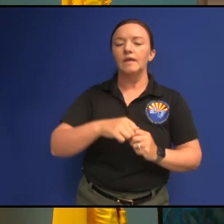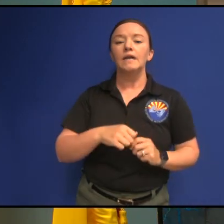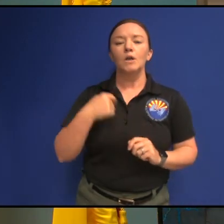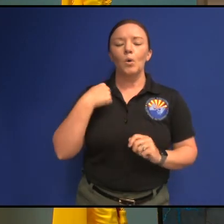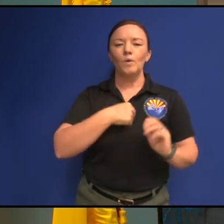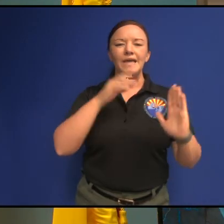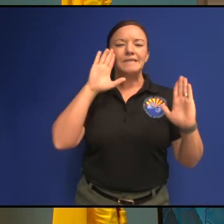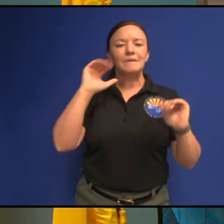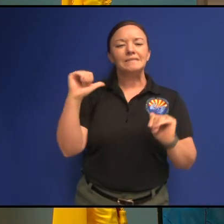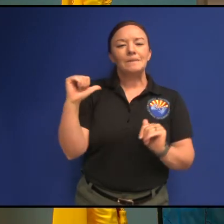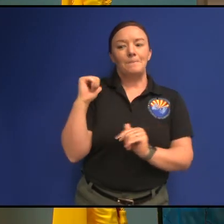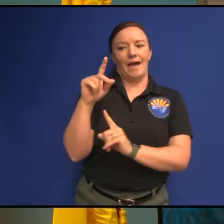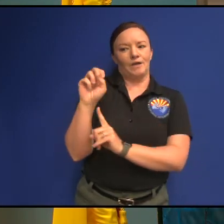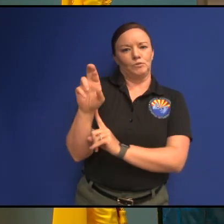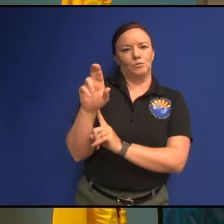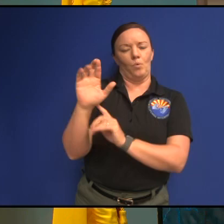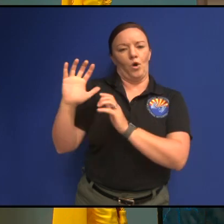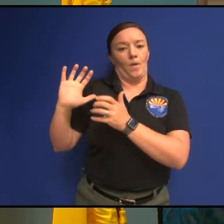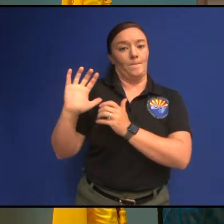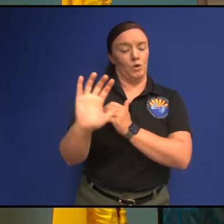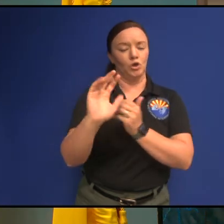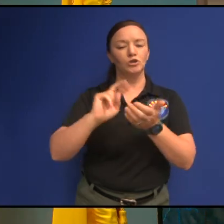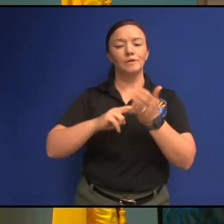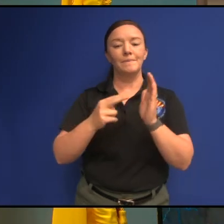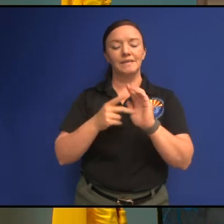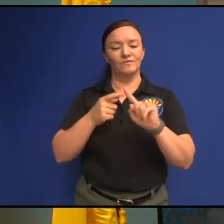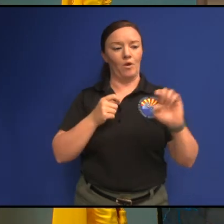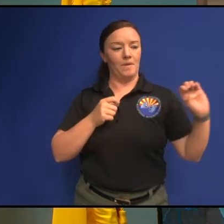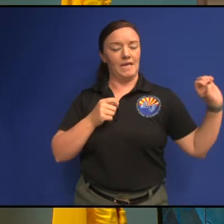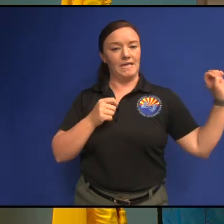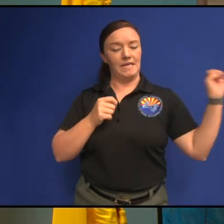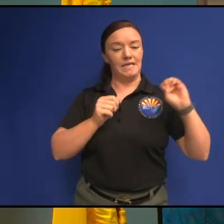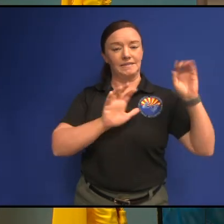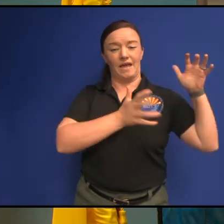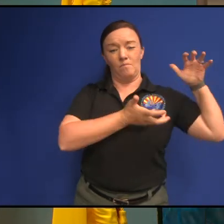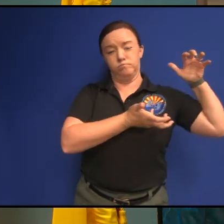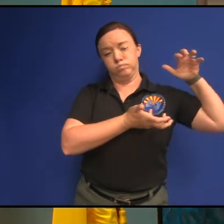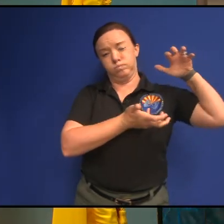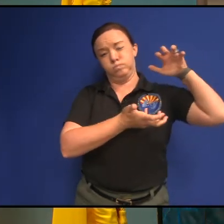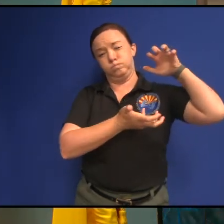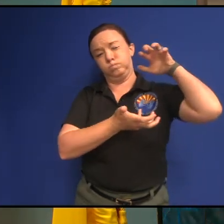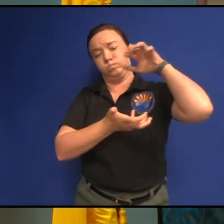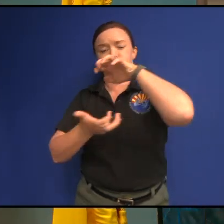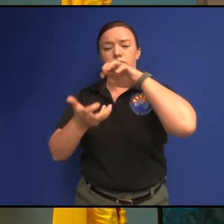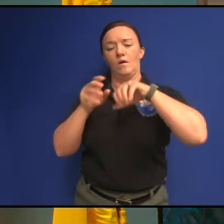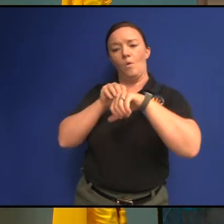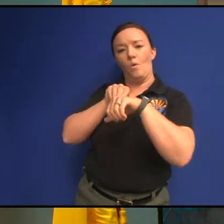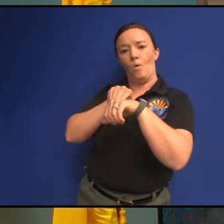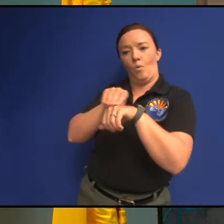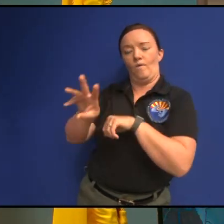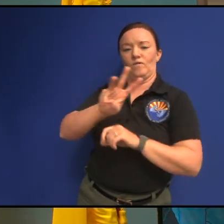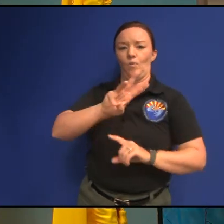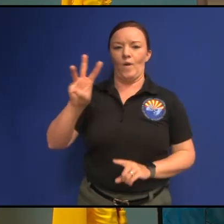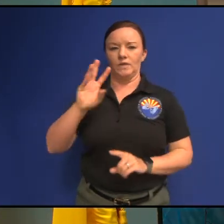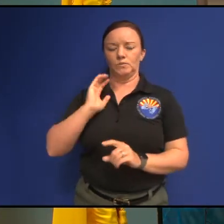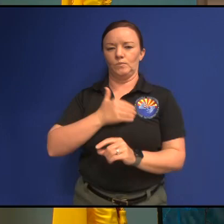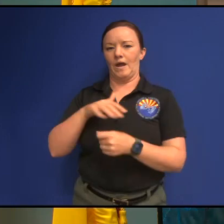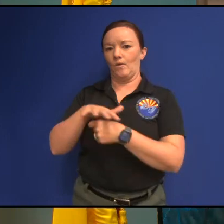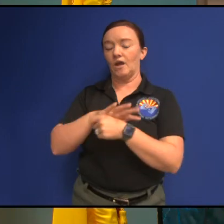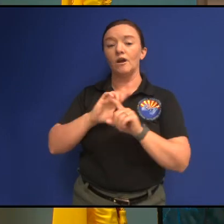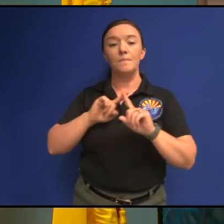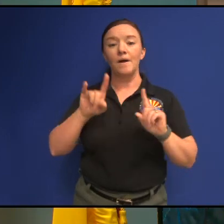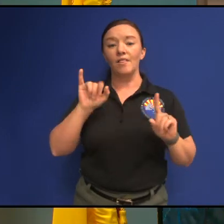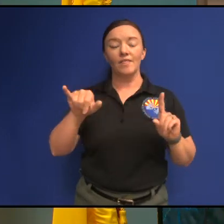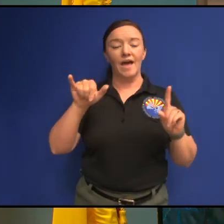That means a push from the east to come in over the Sangre de Cristos that would bring some of this Gulf moisture west into our area. But with this